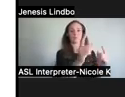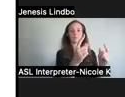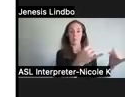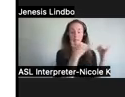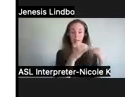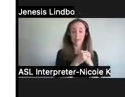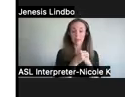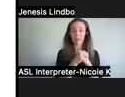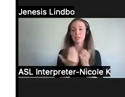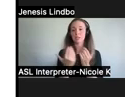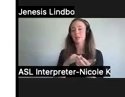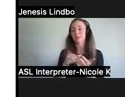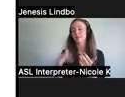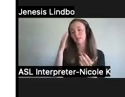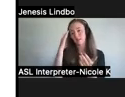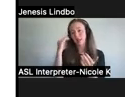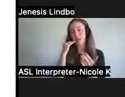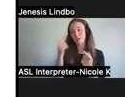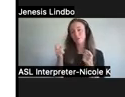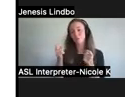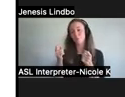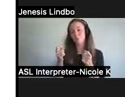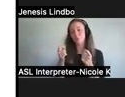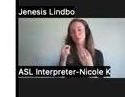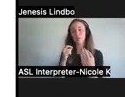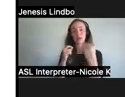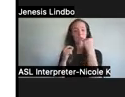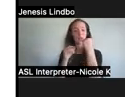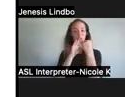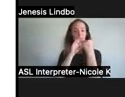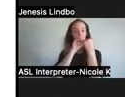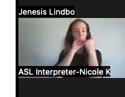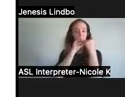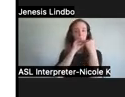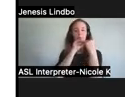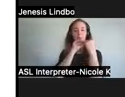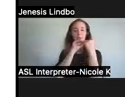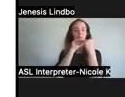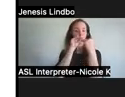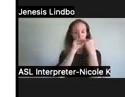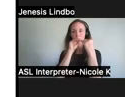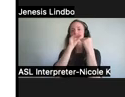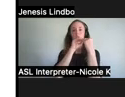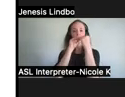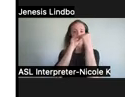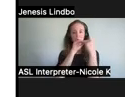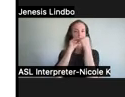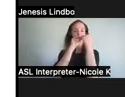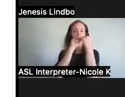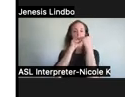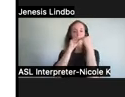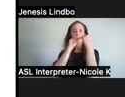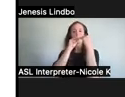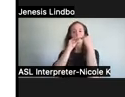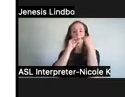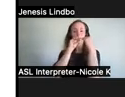a head control joystick. So the person puts their mouth right here on the device, and then they can move their mouth and head to move the joystick. Then they can sip and pop into